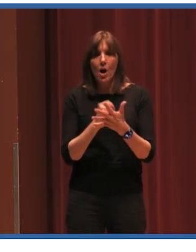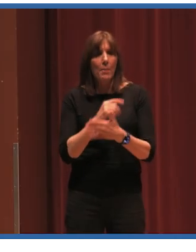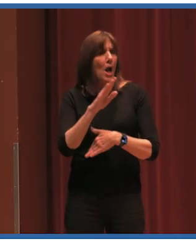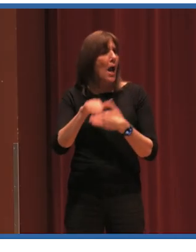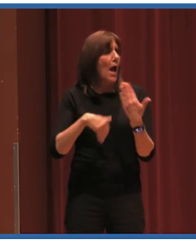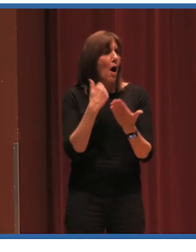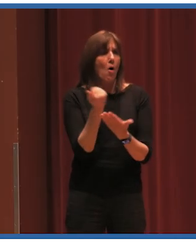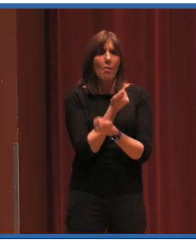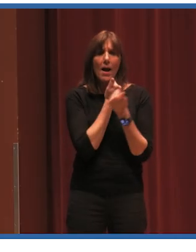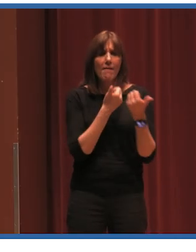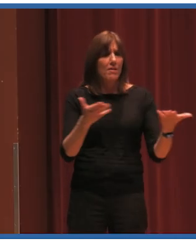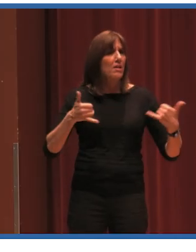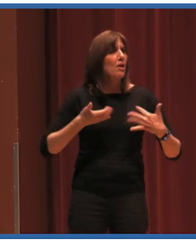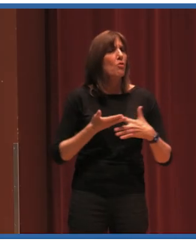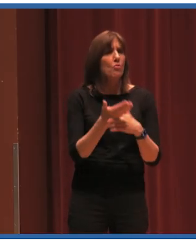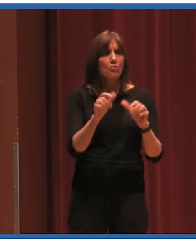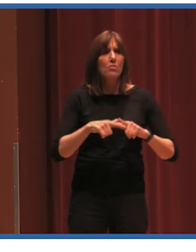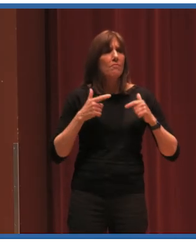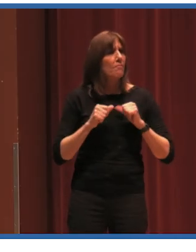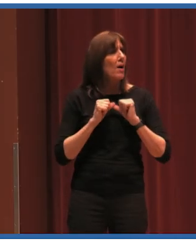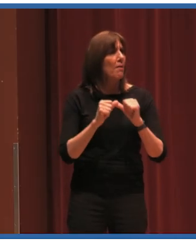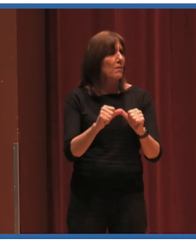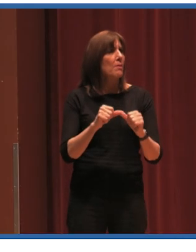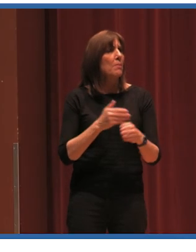and end-of-life care.